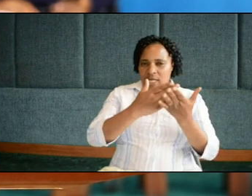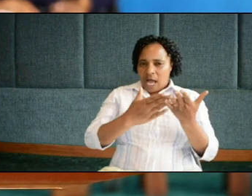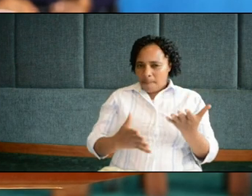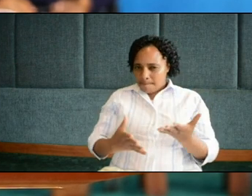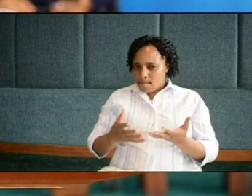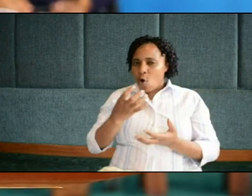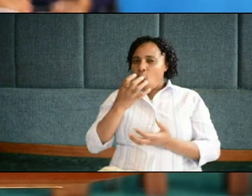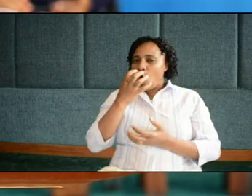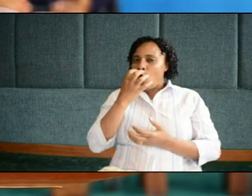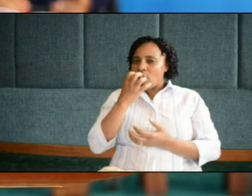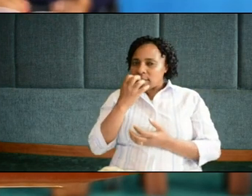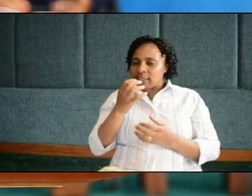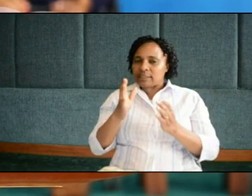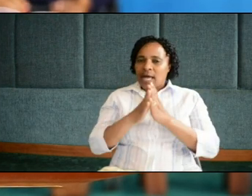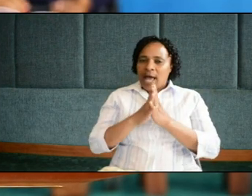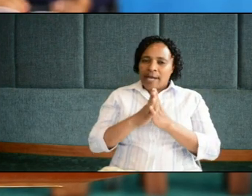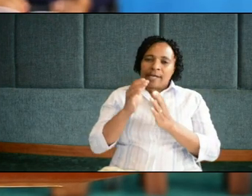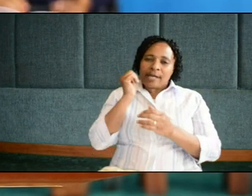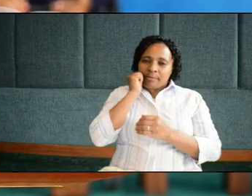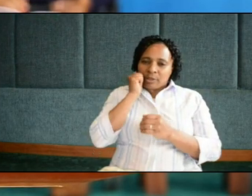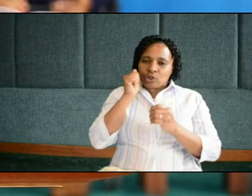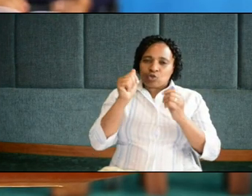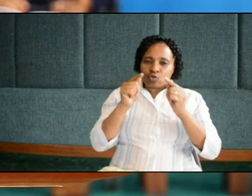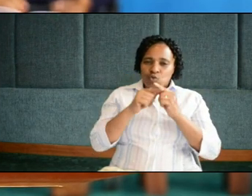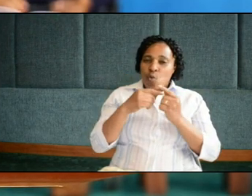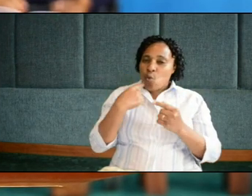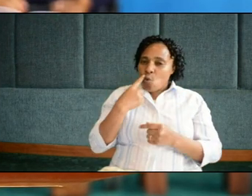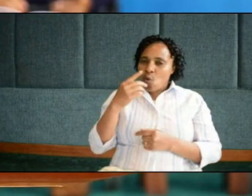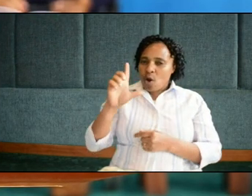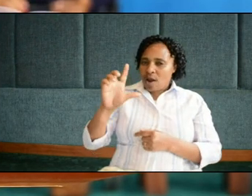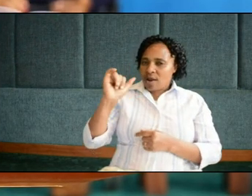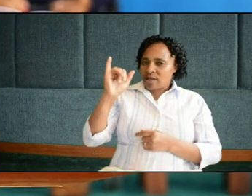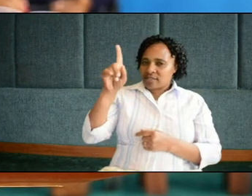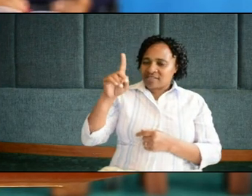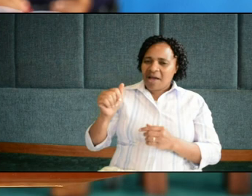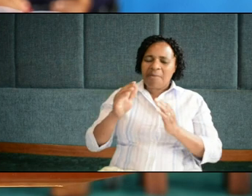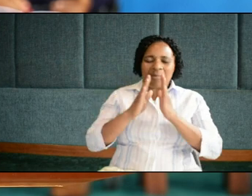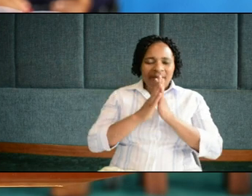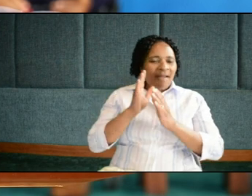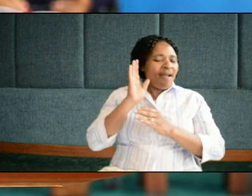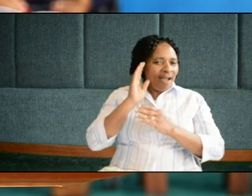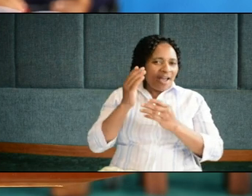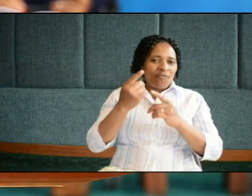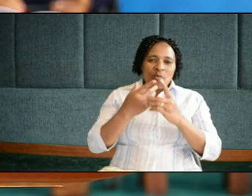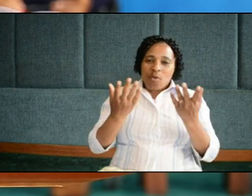give some oranges and lemons to Rizad. His prayer had been heard by God.